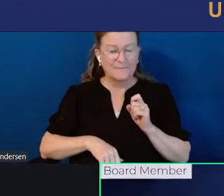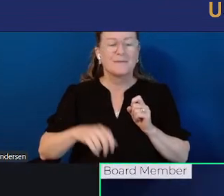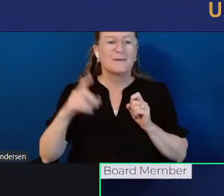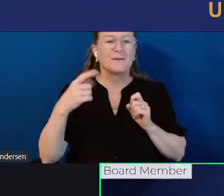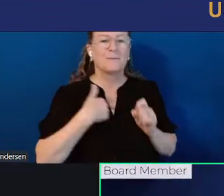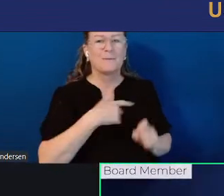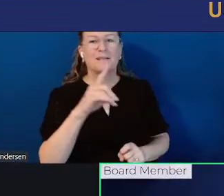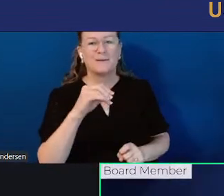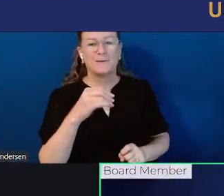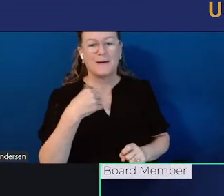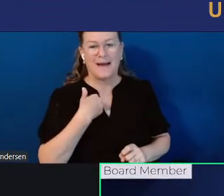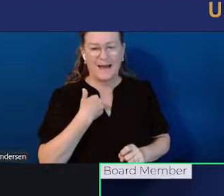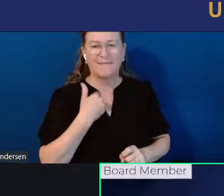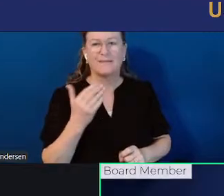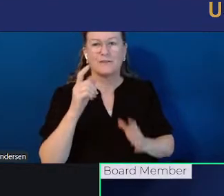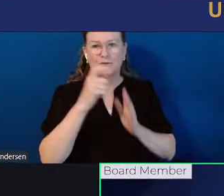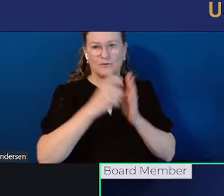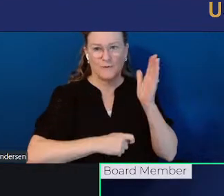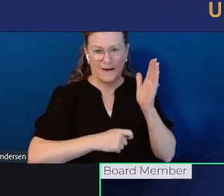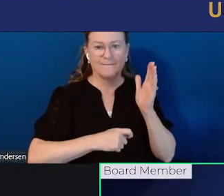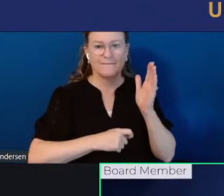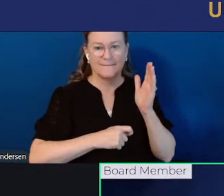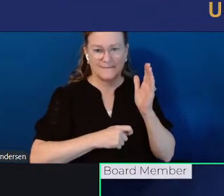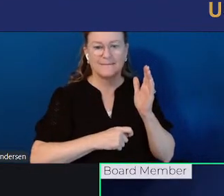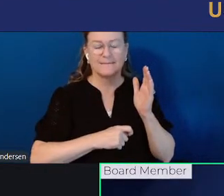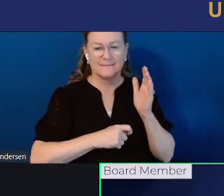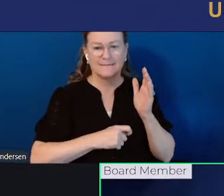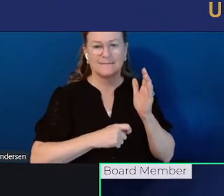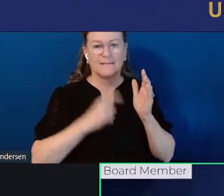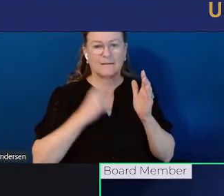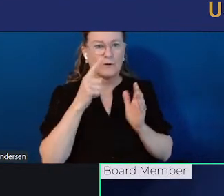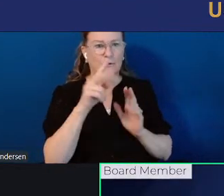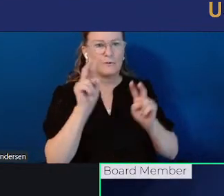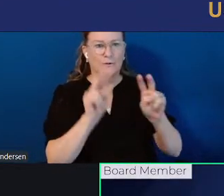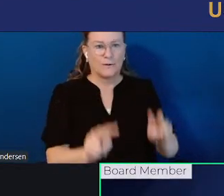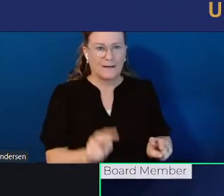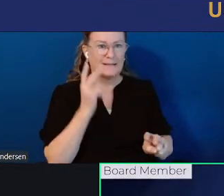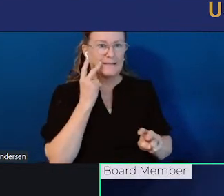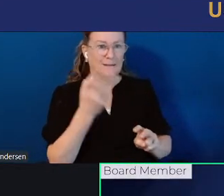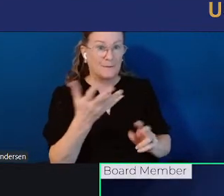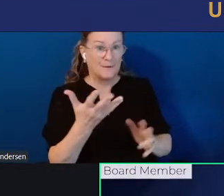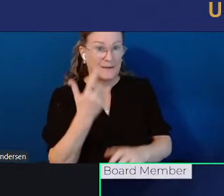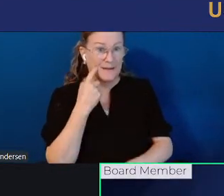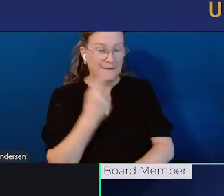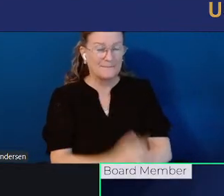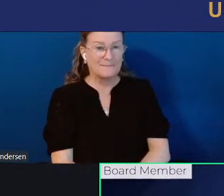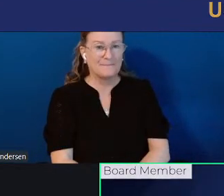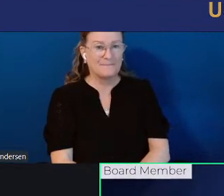materials. We do have a draft for you to look at and see what you think.